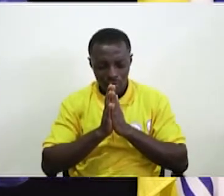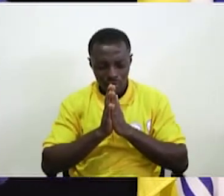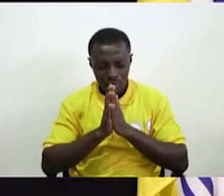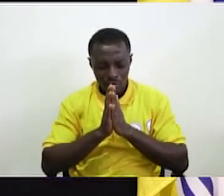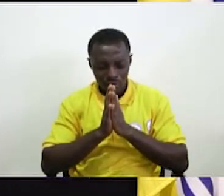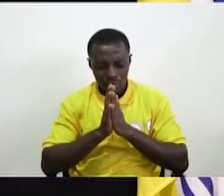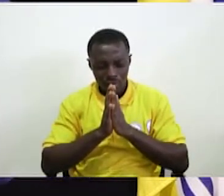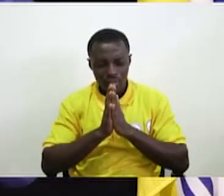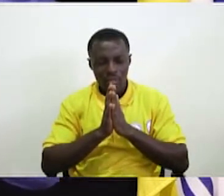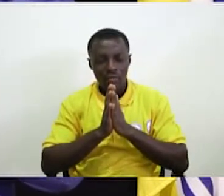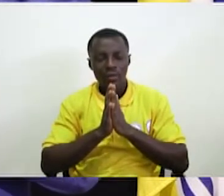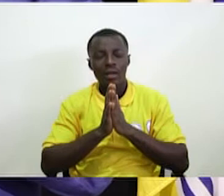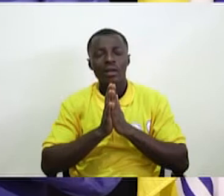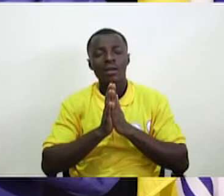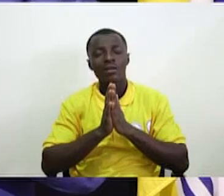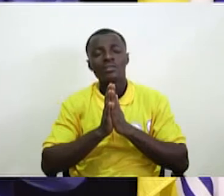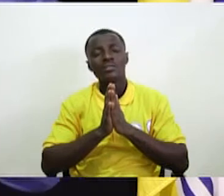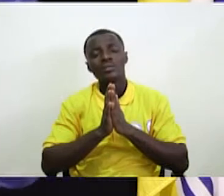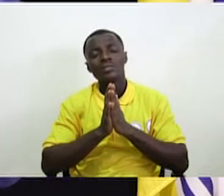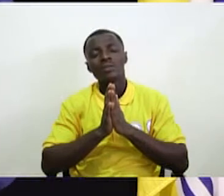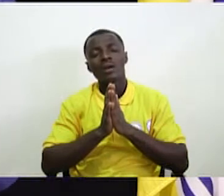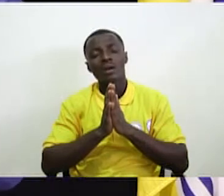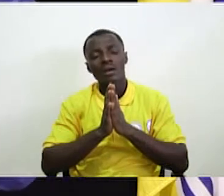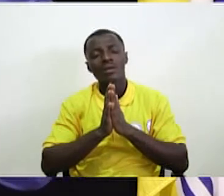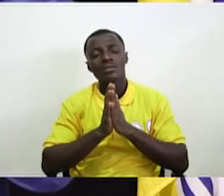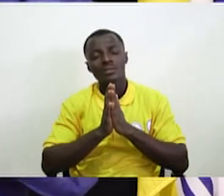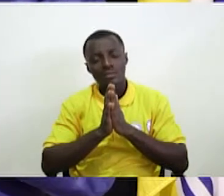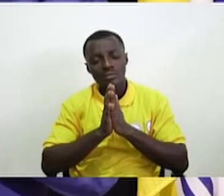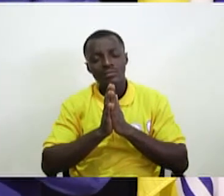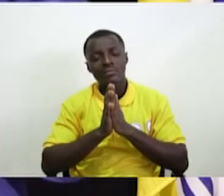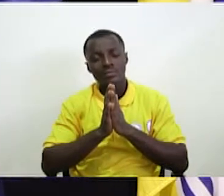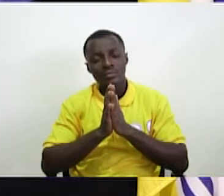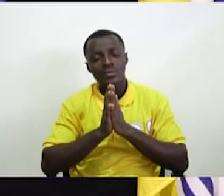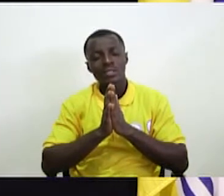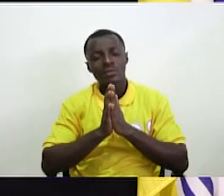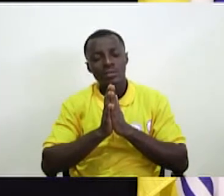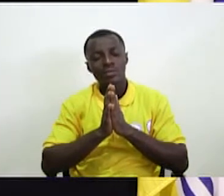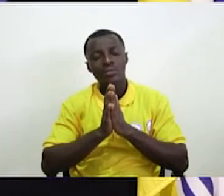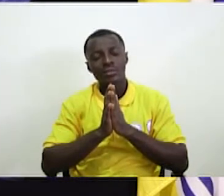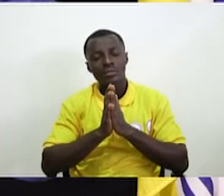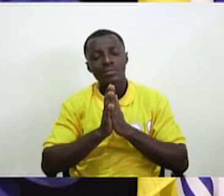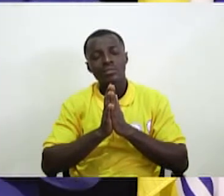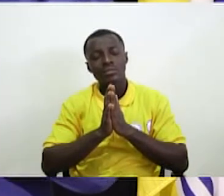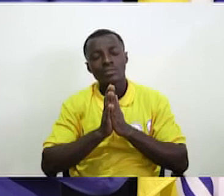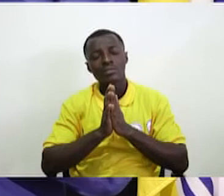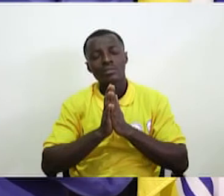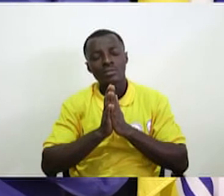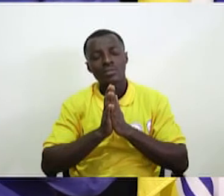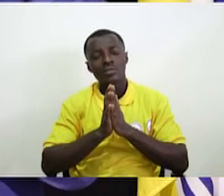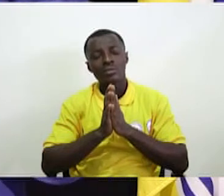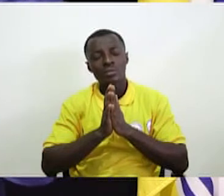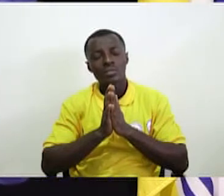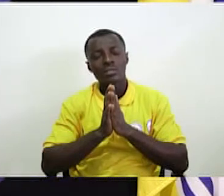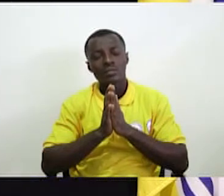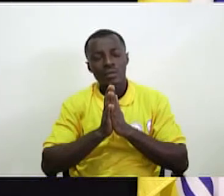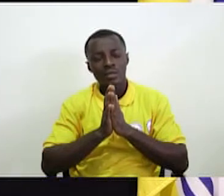kristo sum abrabo eyan kunimu a ewrade ye beti ye ni pesuo enyina so na ye tumi atena se se